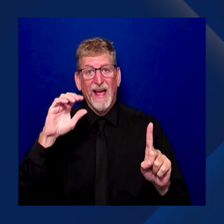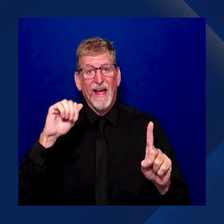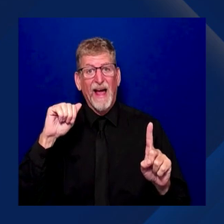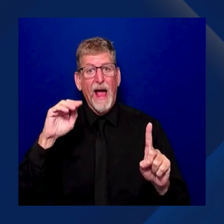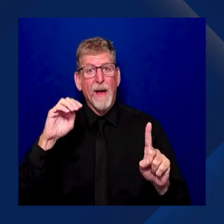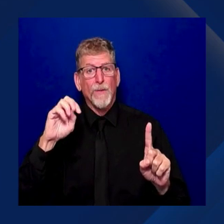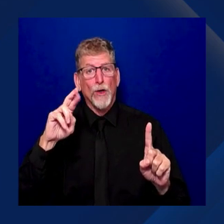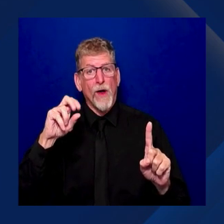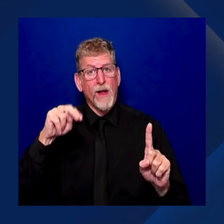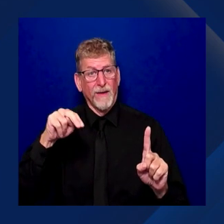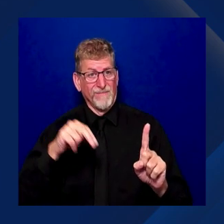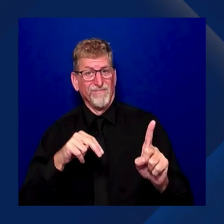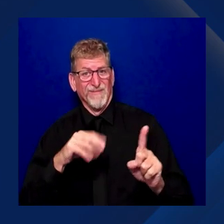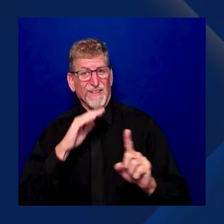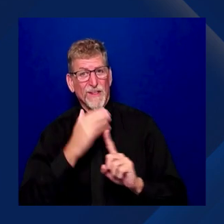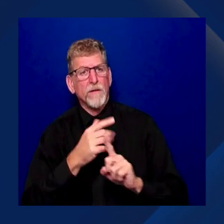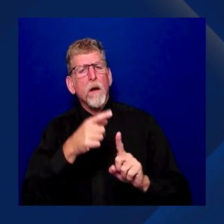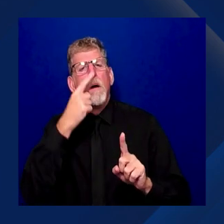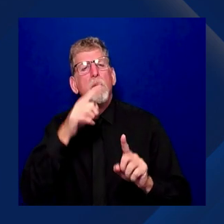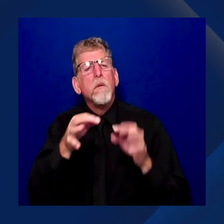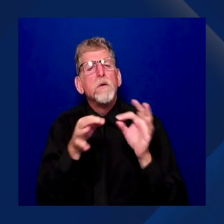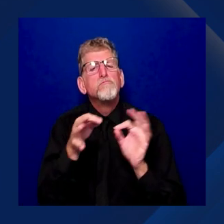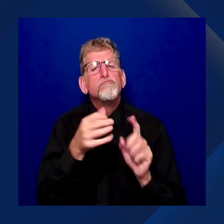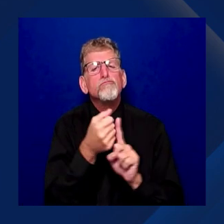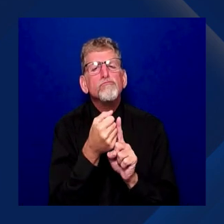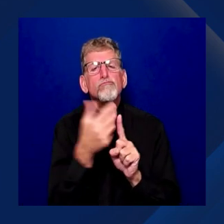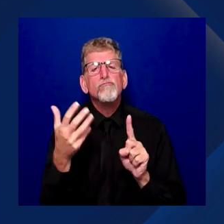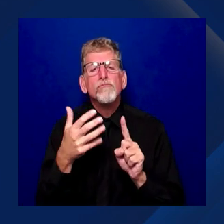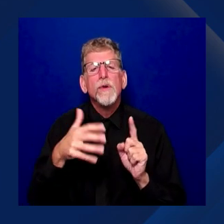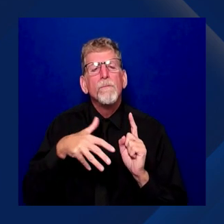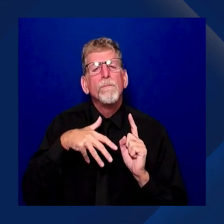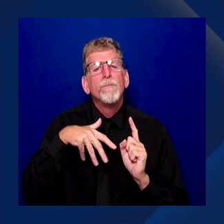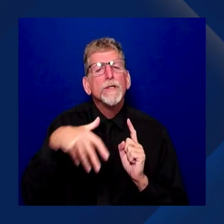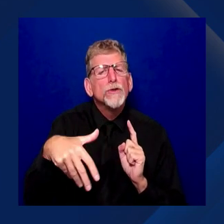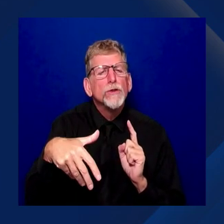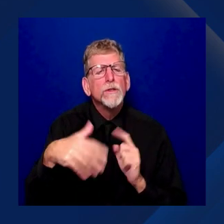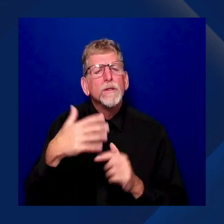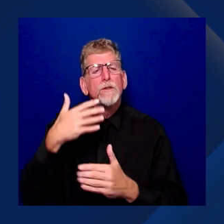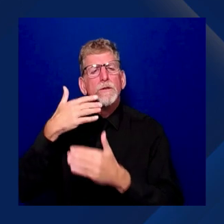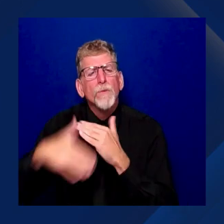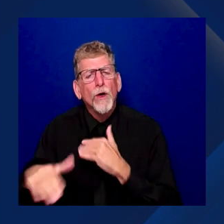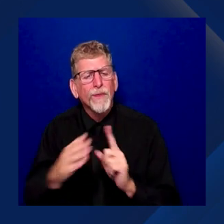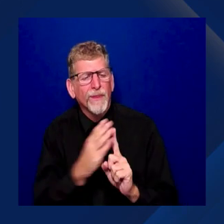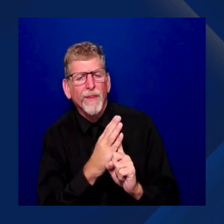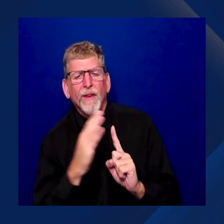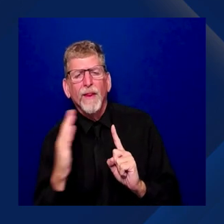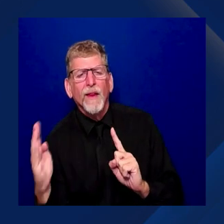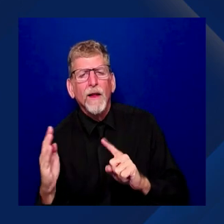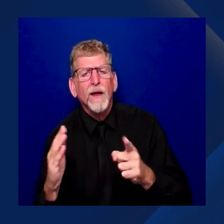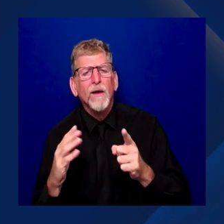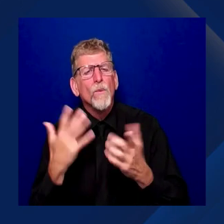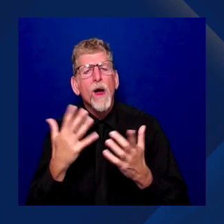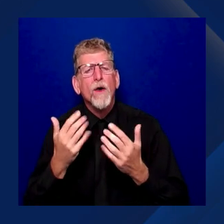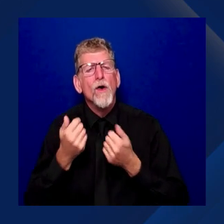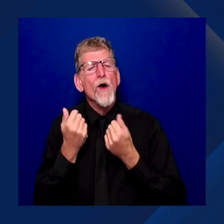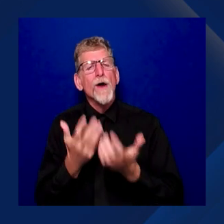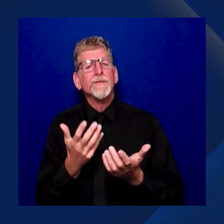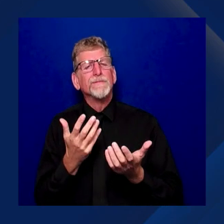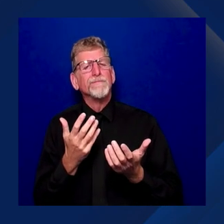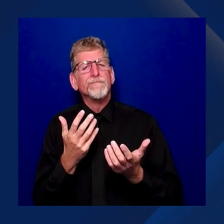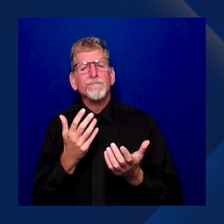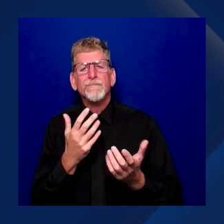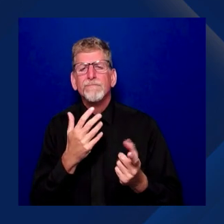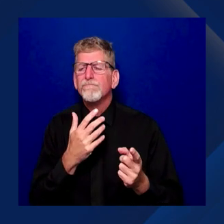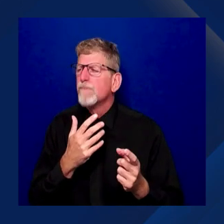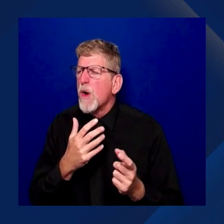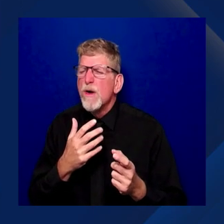the experience you had during your pregnancy and childbirth that led you to really use your voice in such a courageous way on this